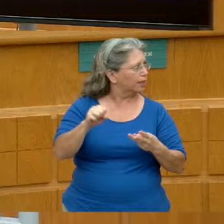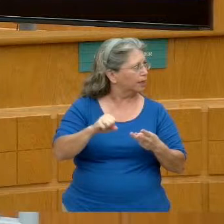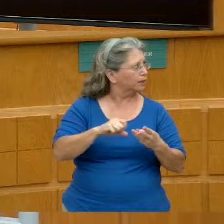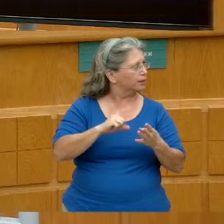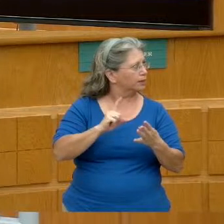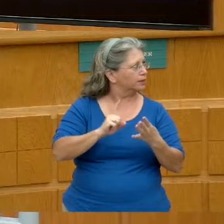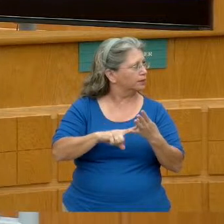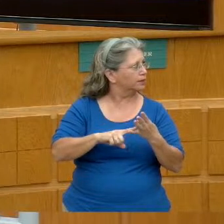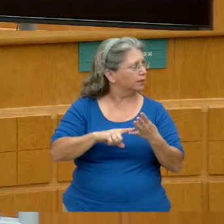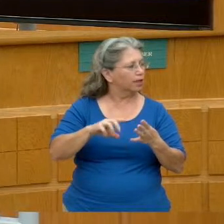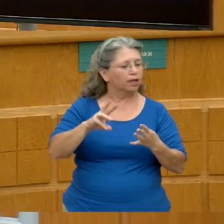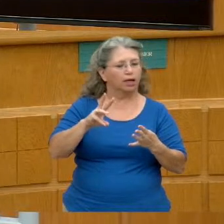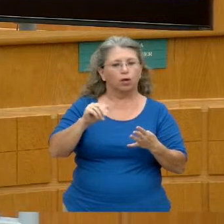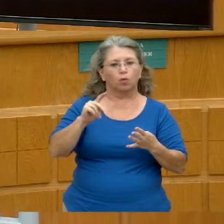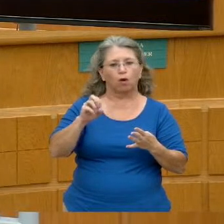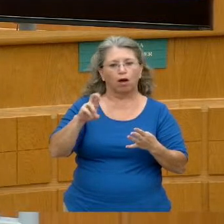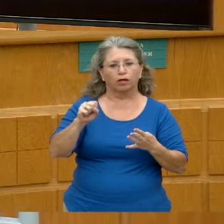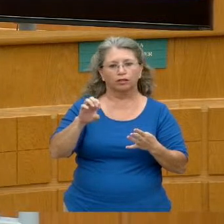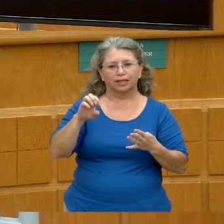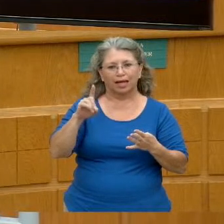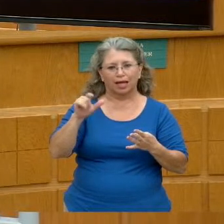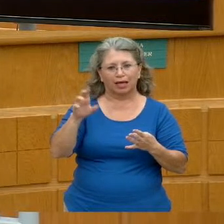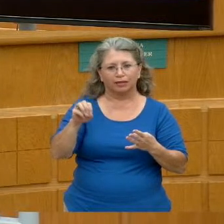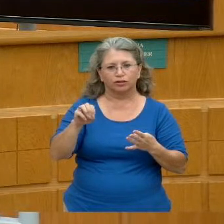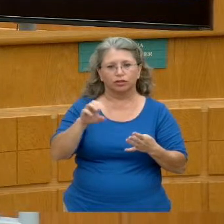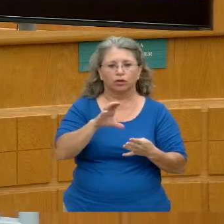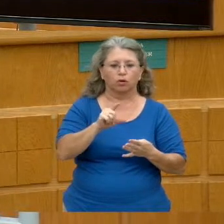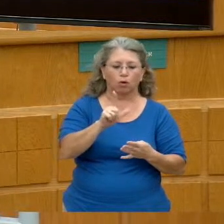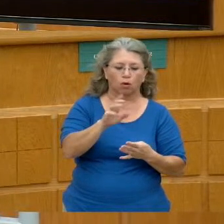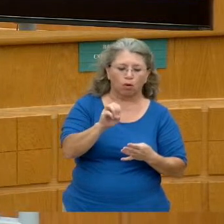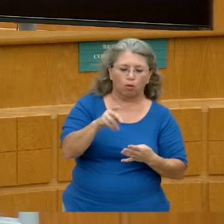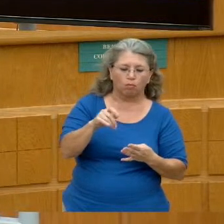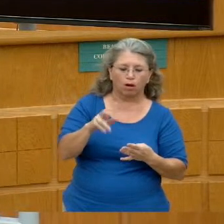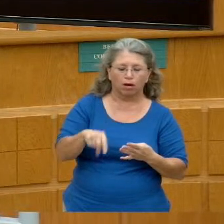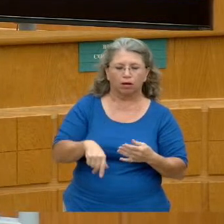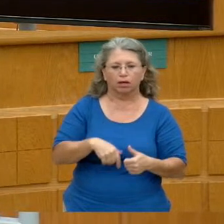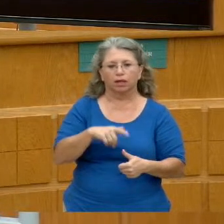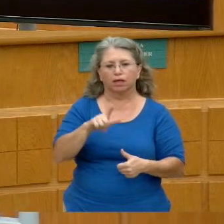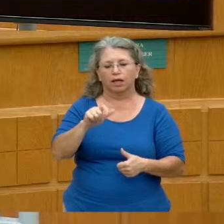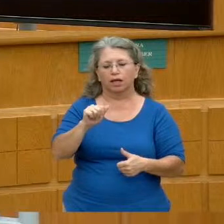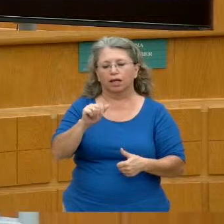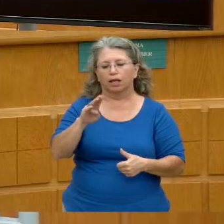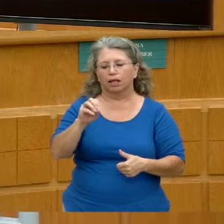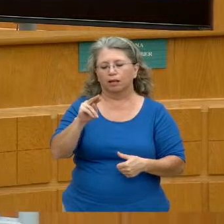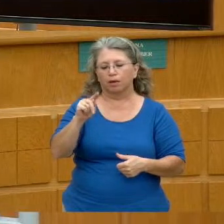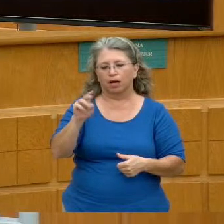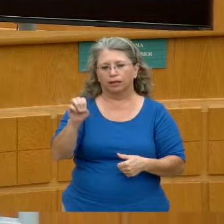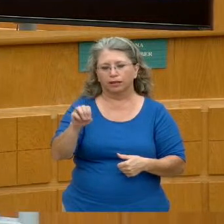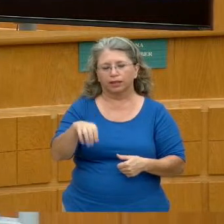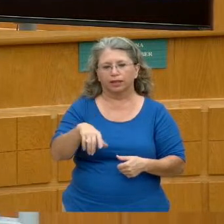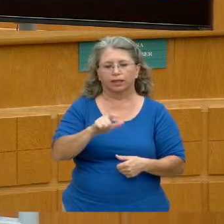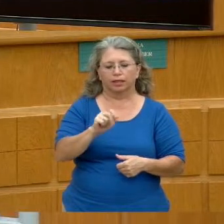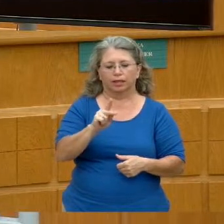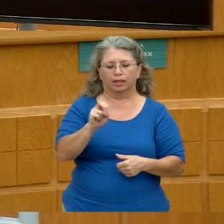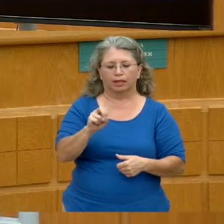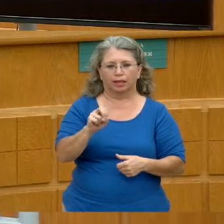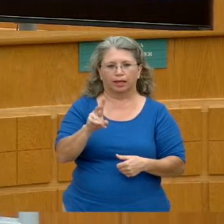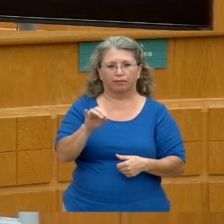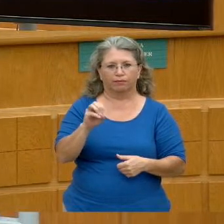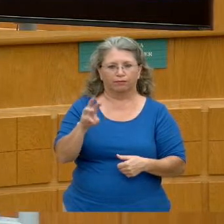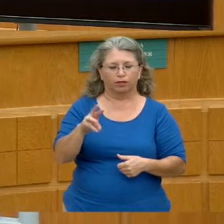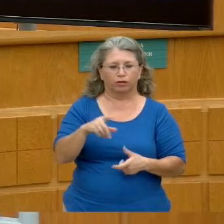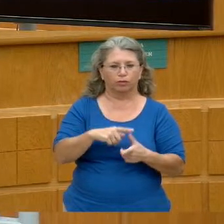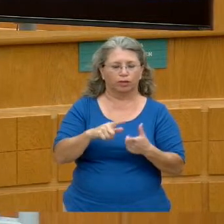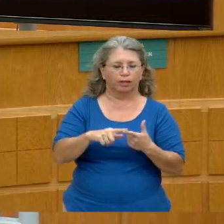Park, big parks downtown. Labonte Park, Lakeview, and then Parker Park.